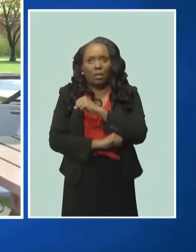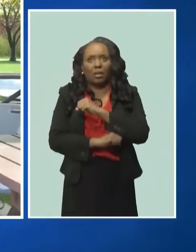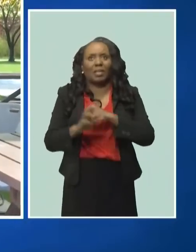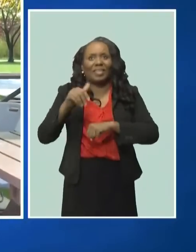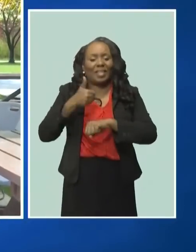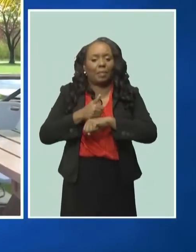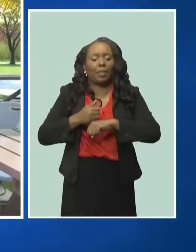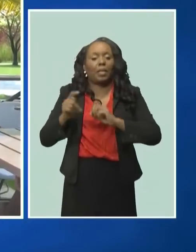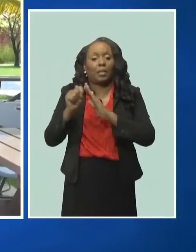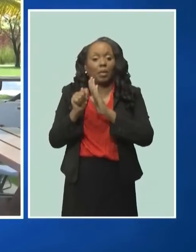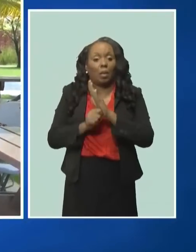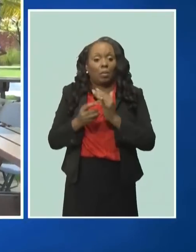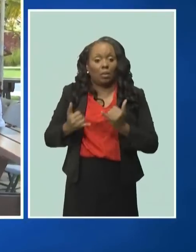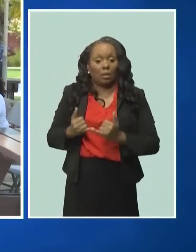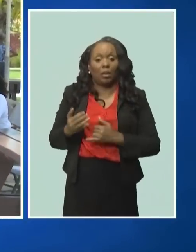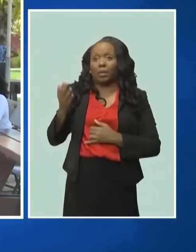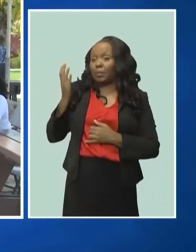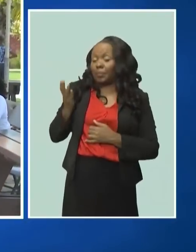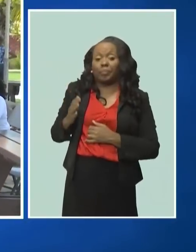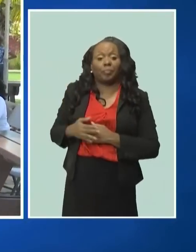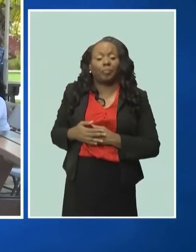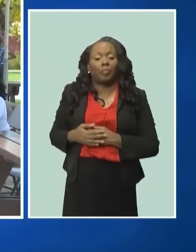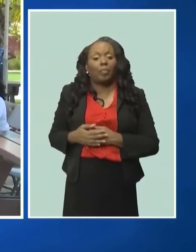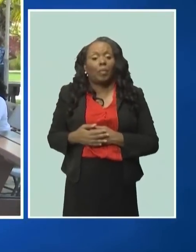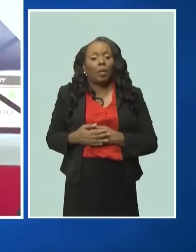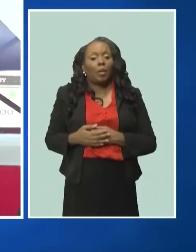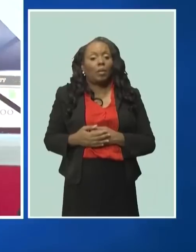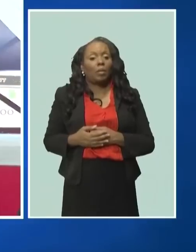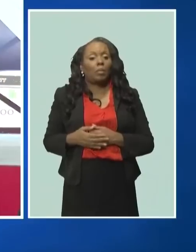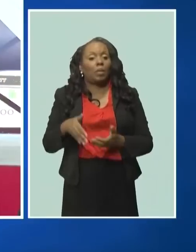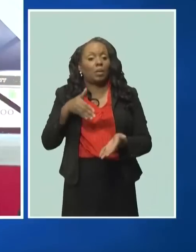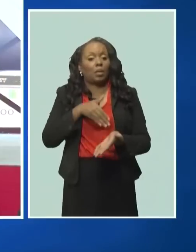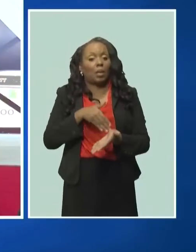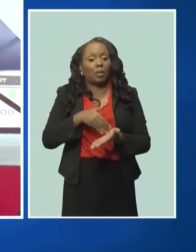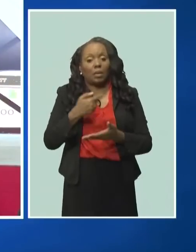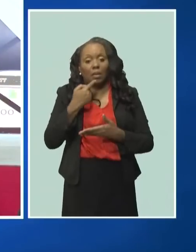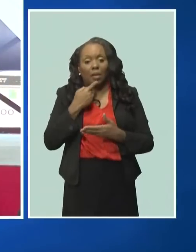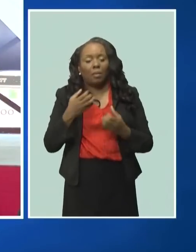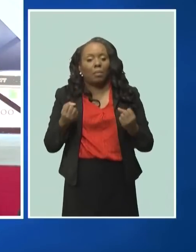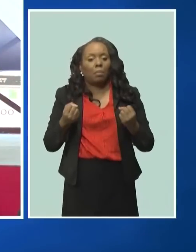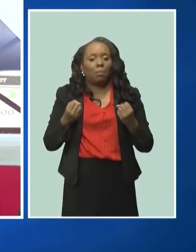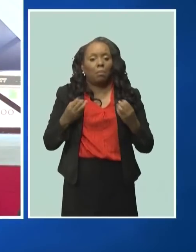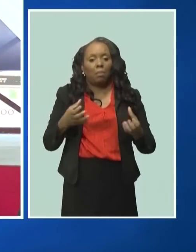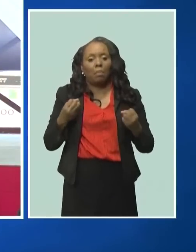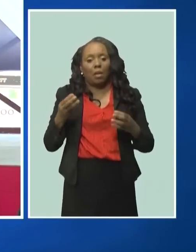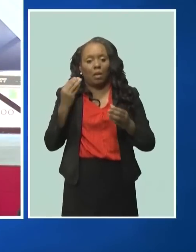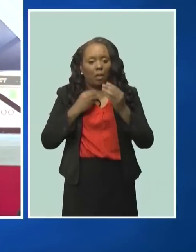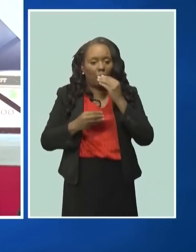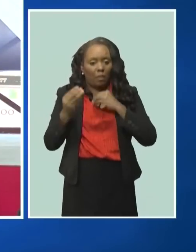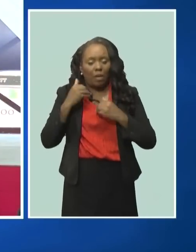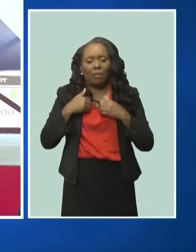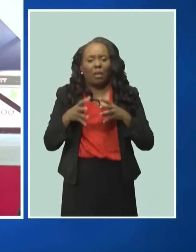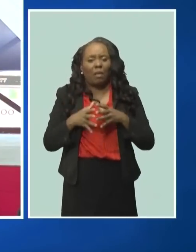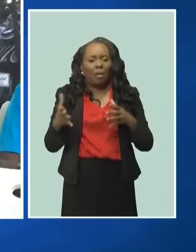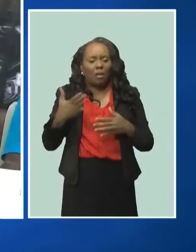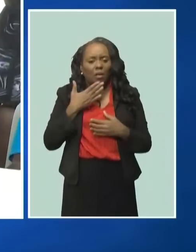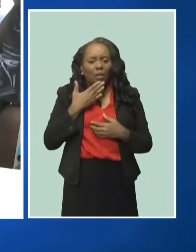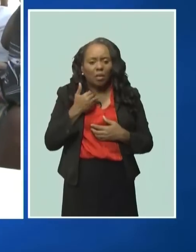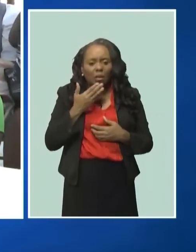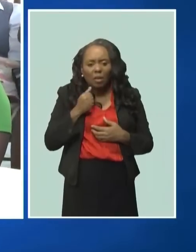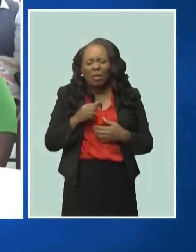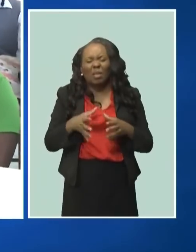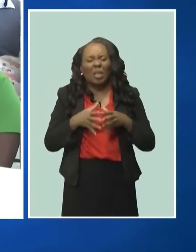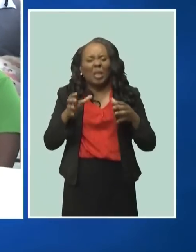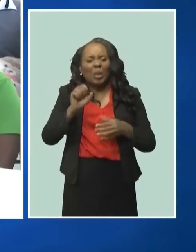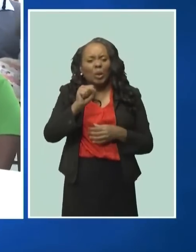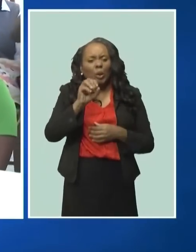Prevention Coalition, Professor Ann St. John, says concern remains that many prepackaged foods have high levels of added